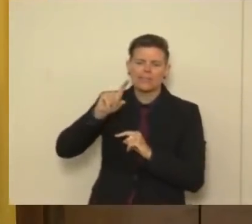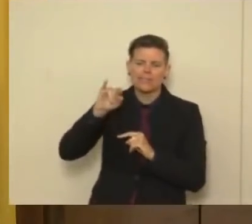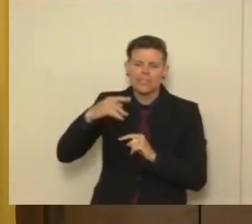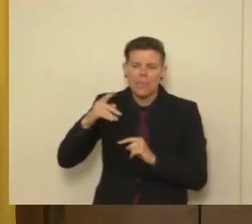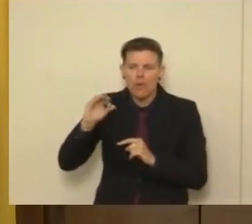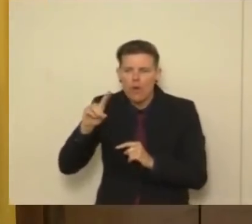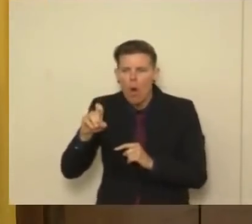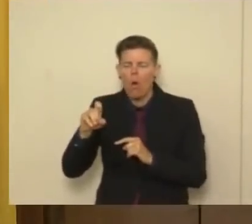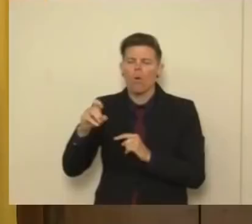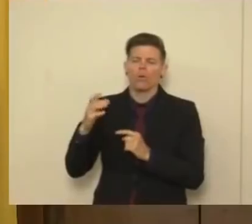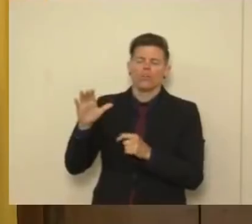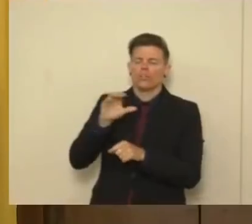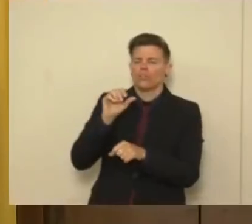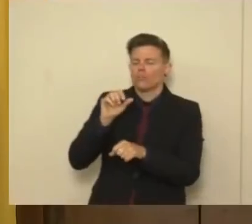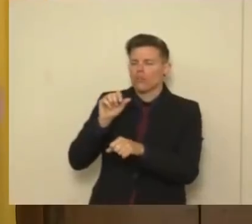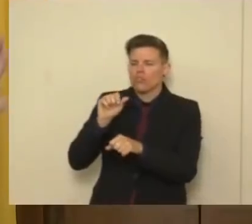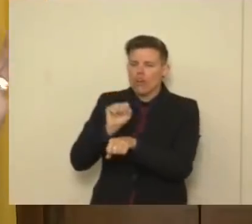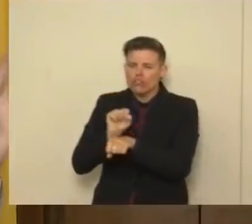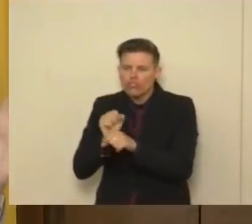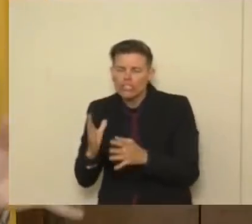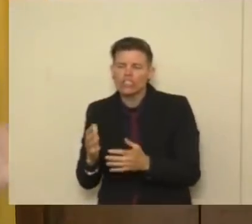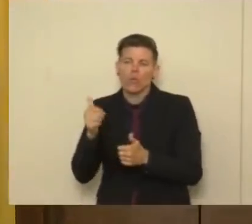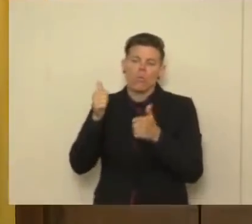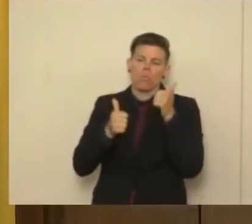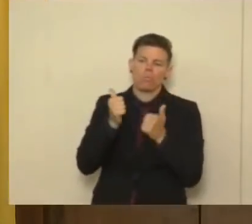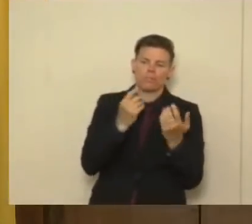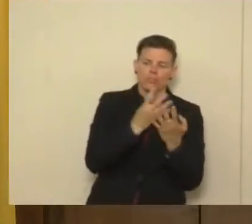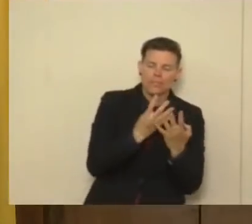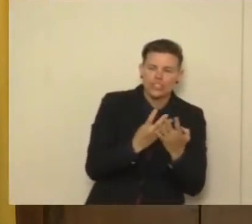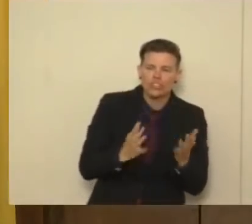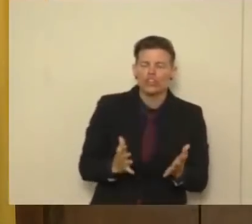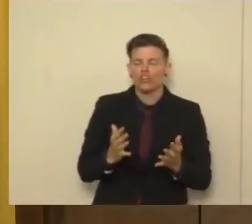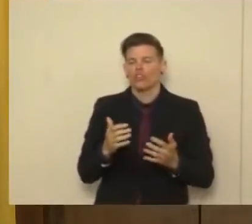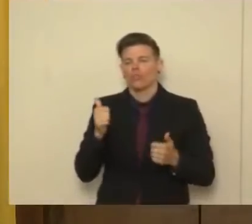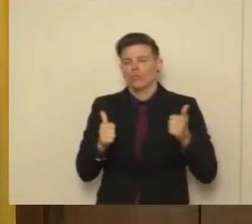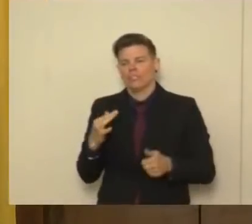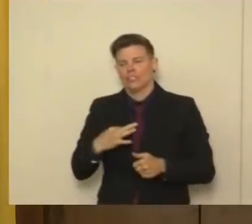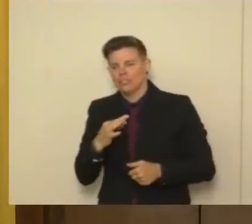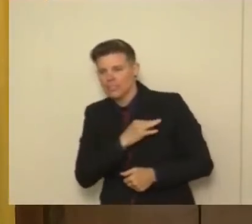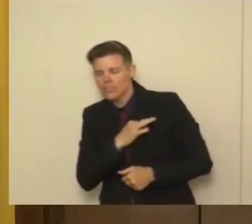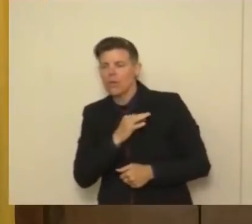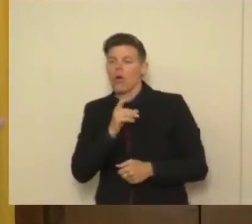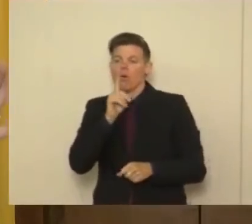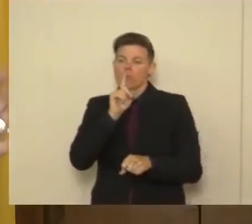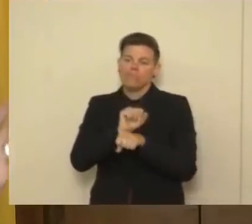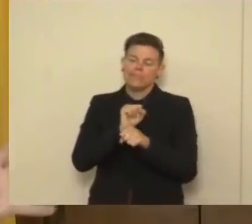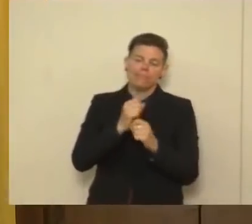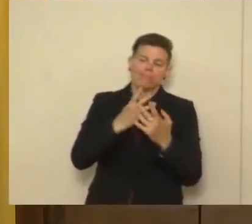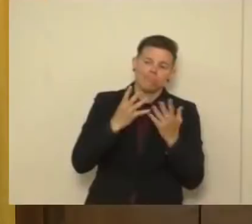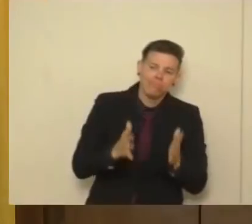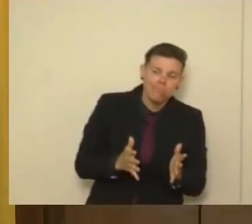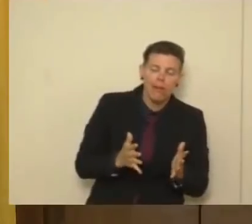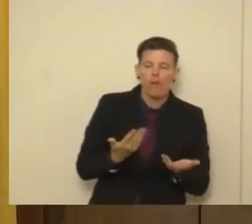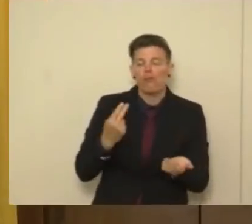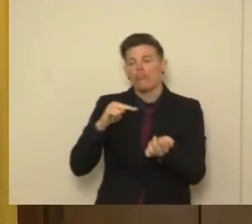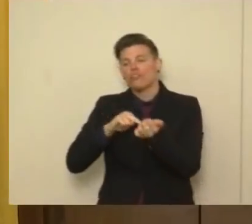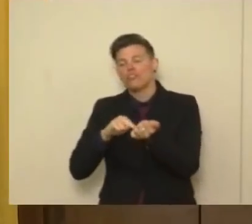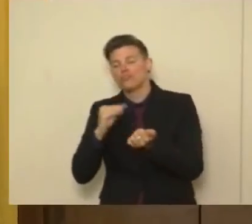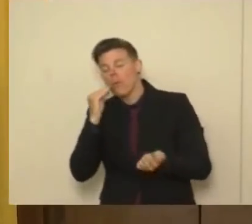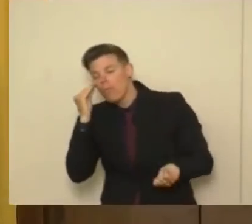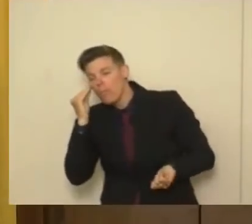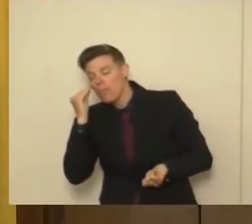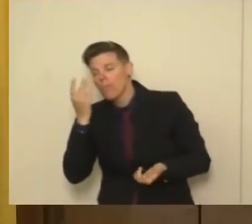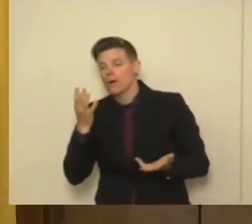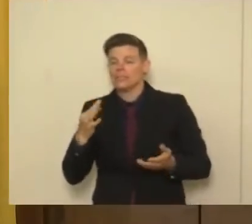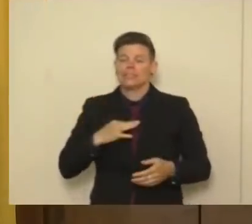by correctional facility, we know whether it's staff or it's an inmate, whether in a nursing home, whether it's staff or a resident.